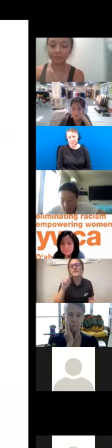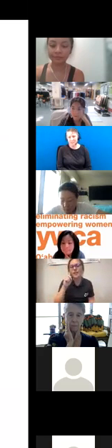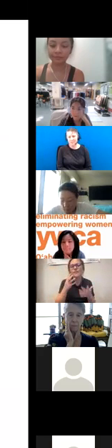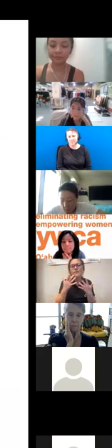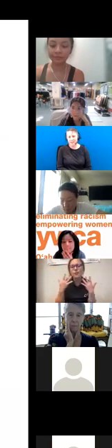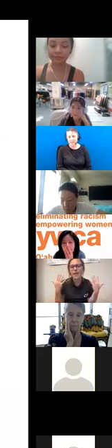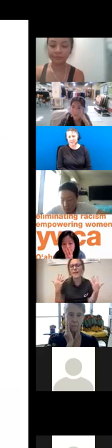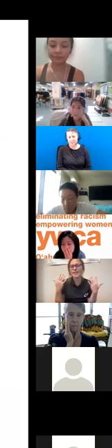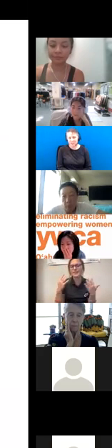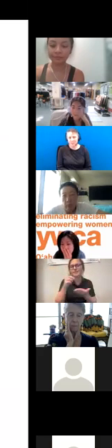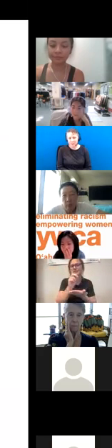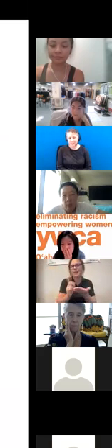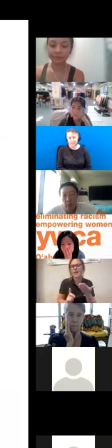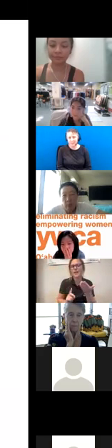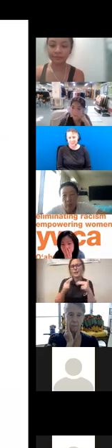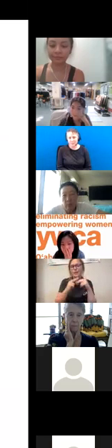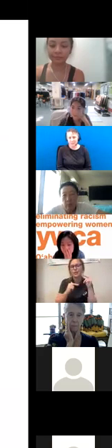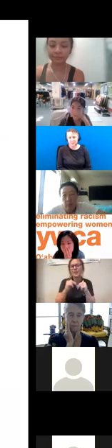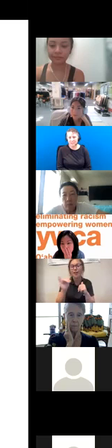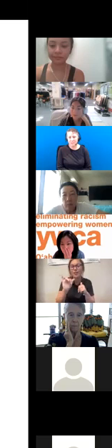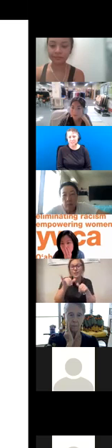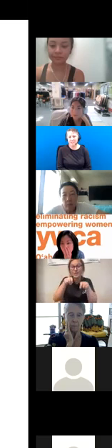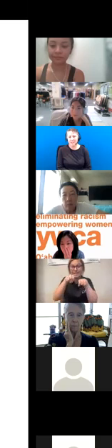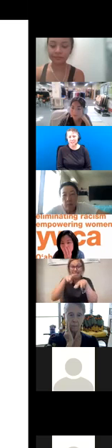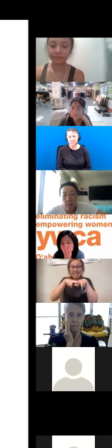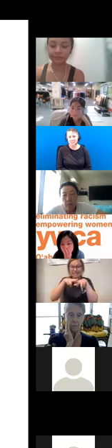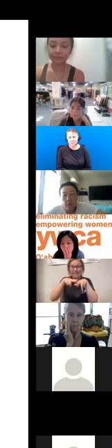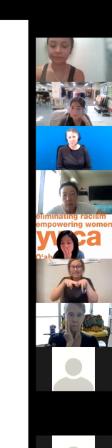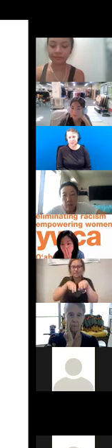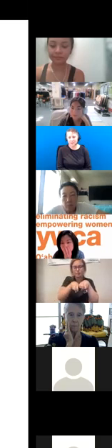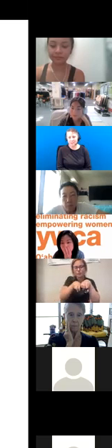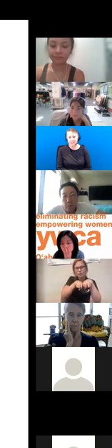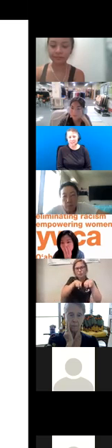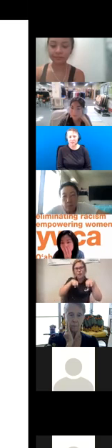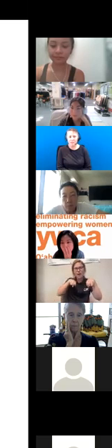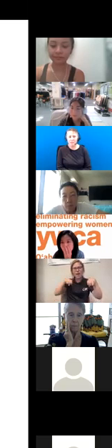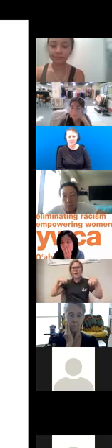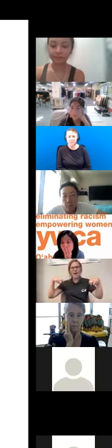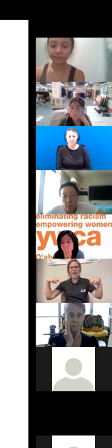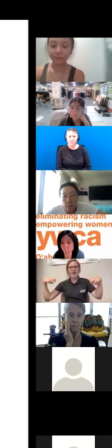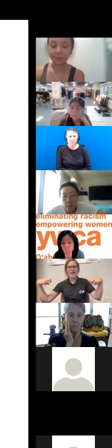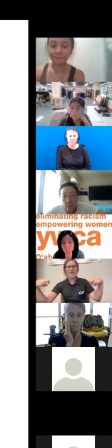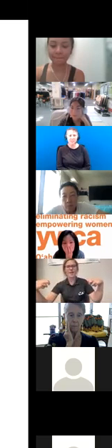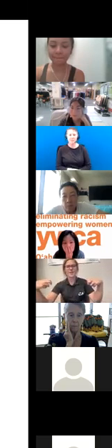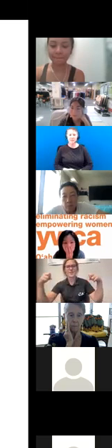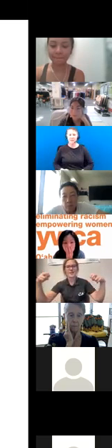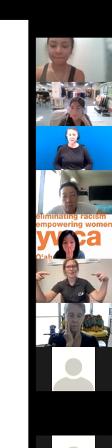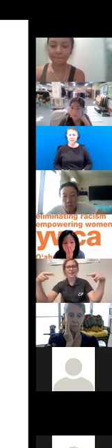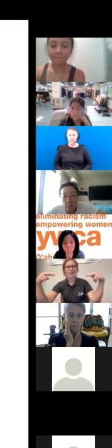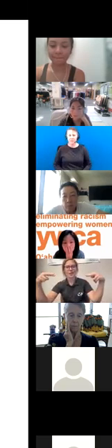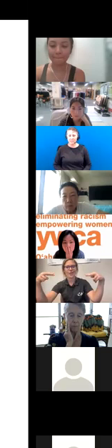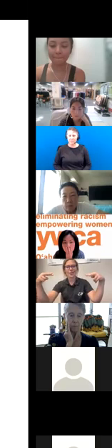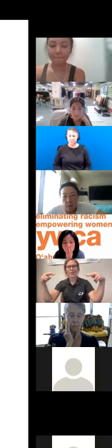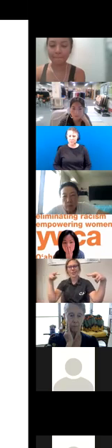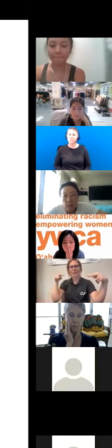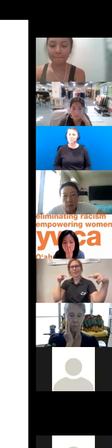So this is very deaf friendly, this space, and it was designed and built for that reason. And those seats, as you can see, they're in